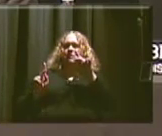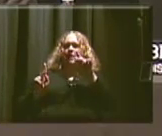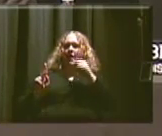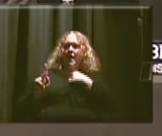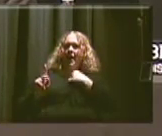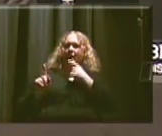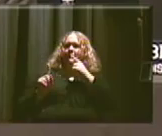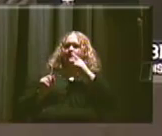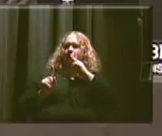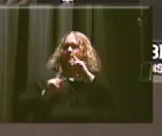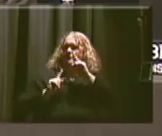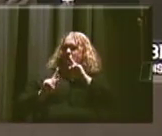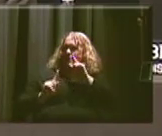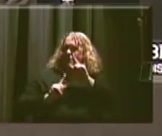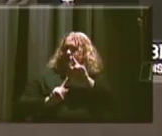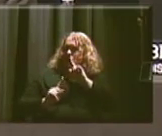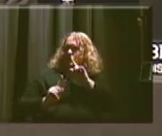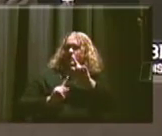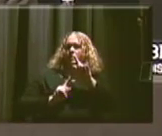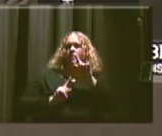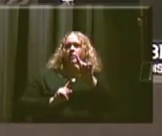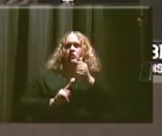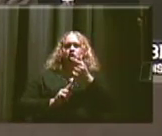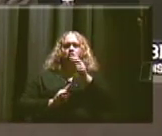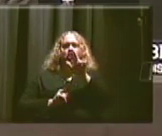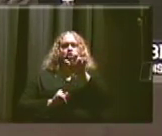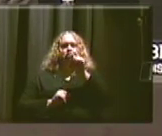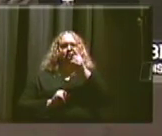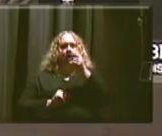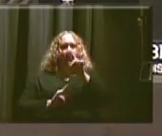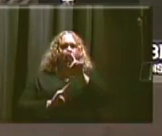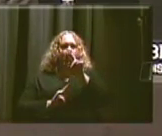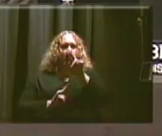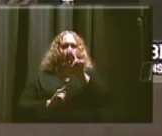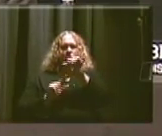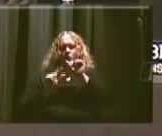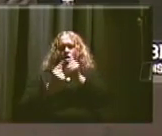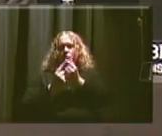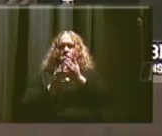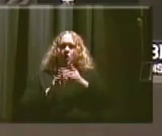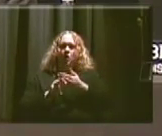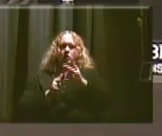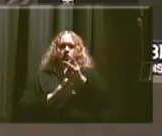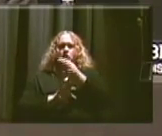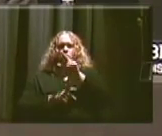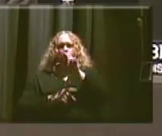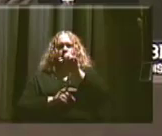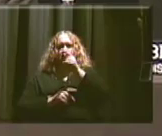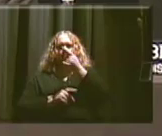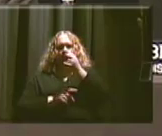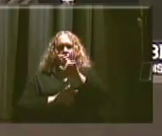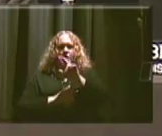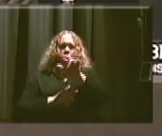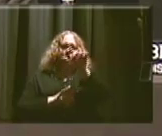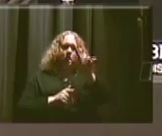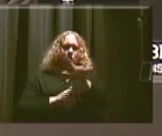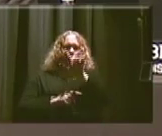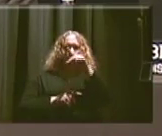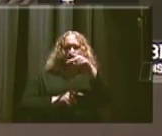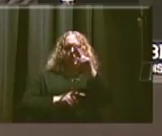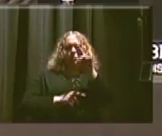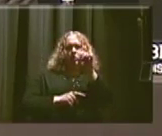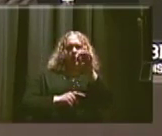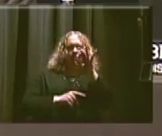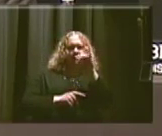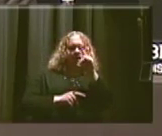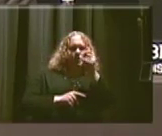Louisville International Professionals a couple of months ago. This is several thousand folks from all over the world who are working here in